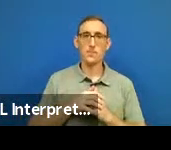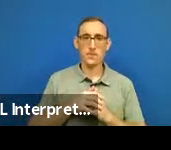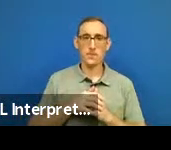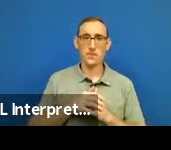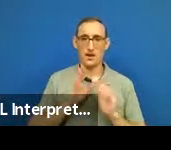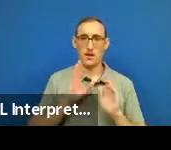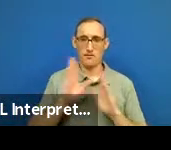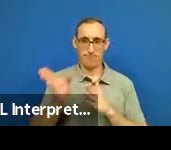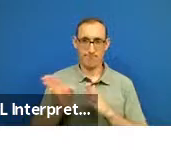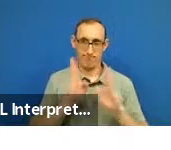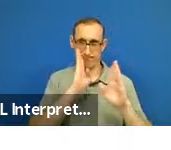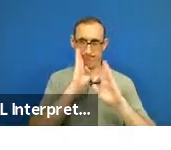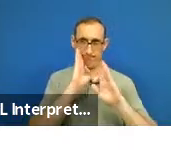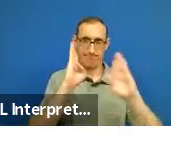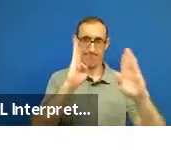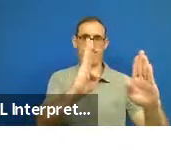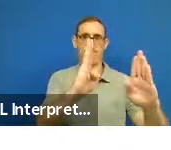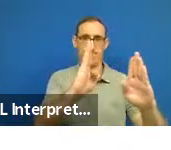your attention there.